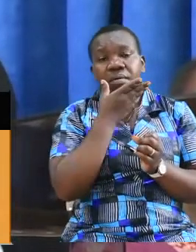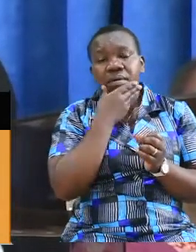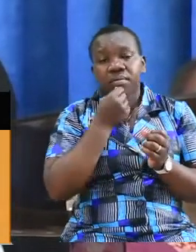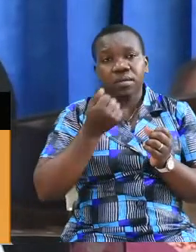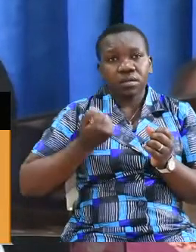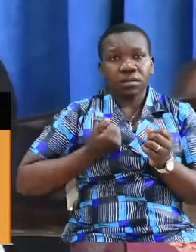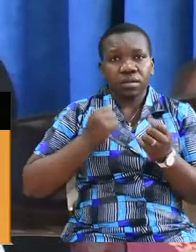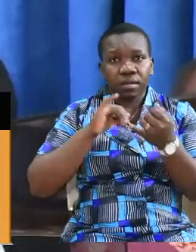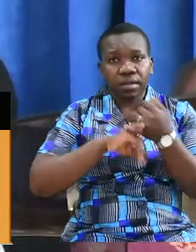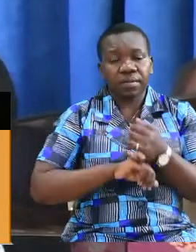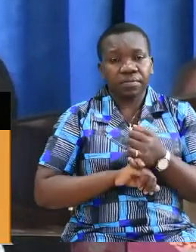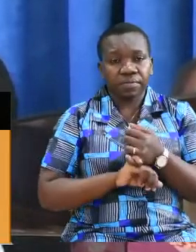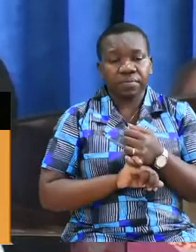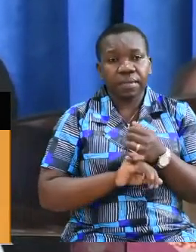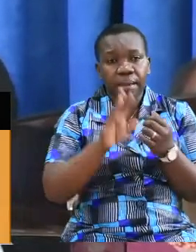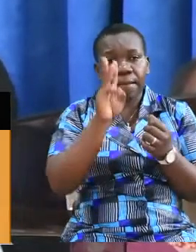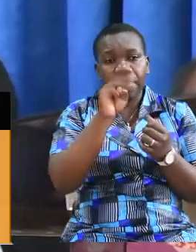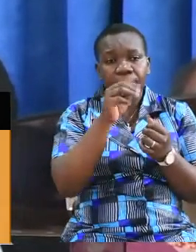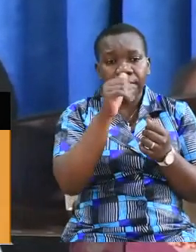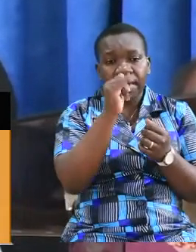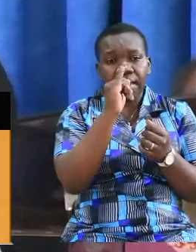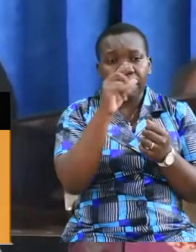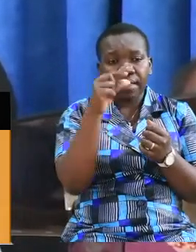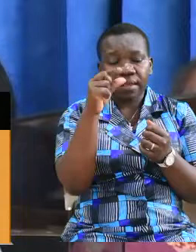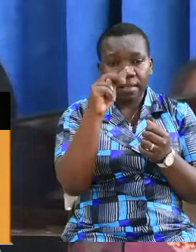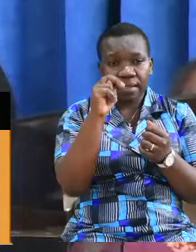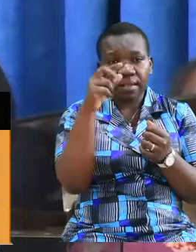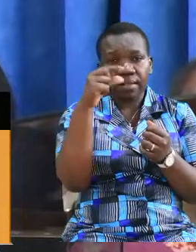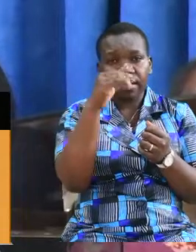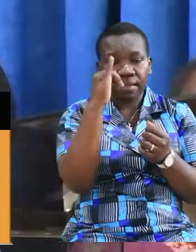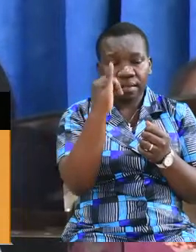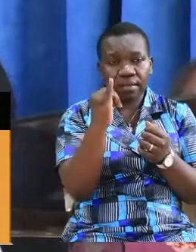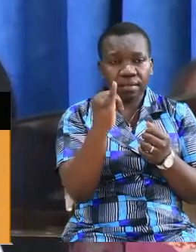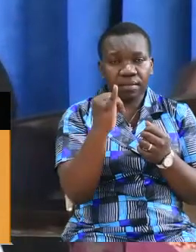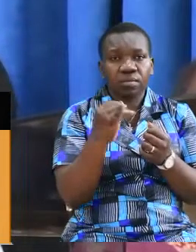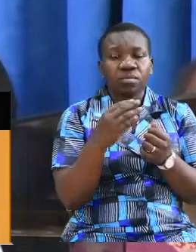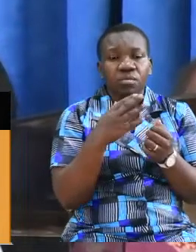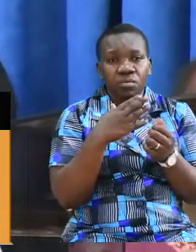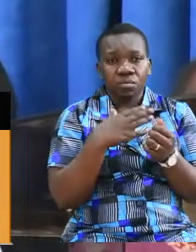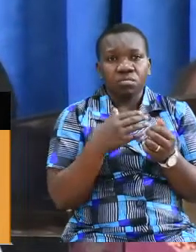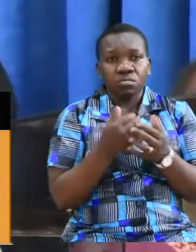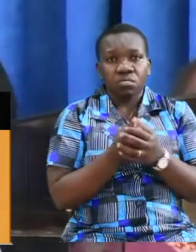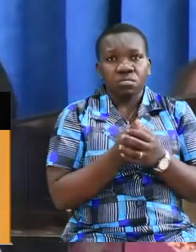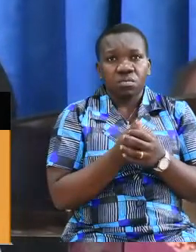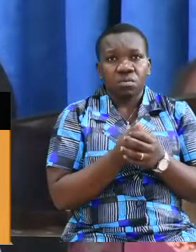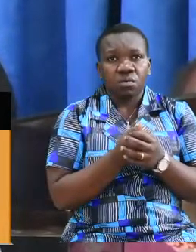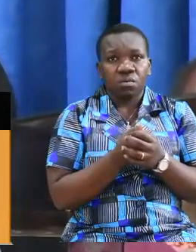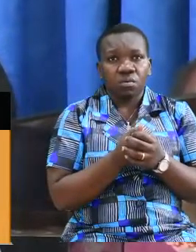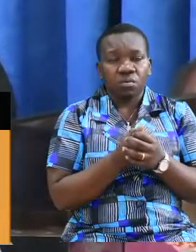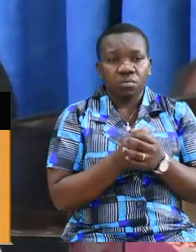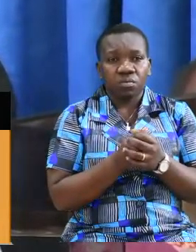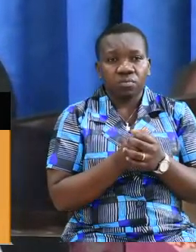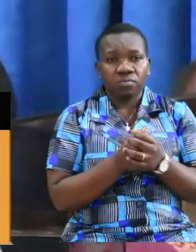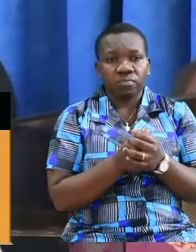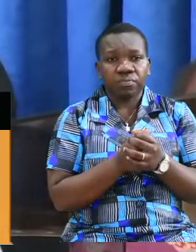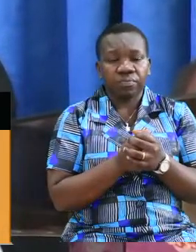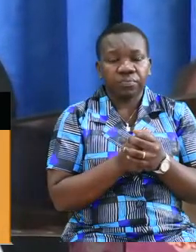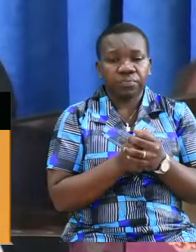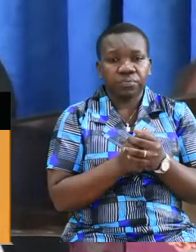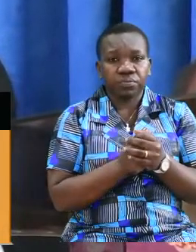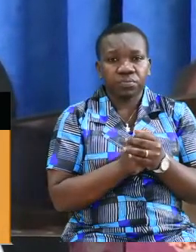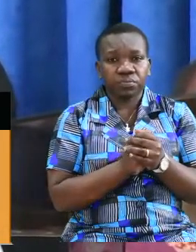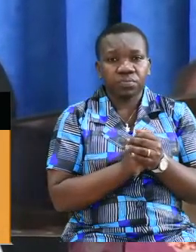Raingo Mainge have the pleasure of inviting you to Elder Retirement Service to be held